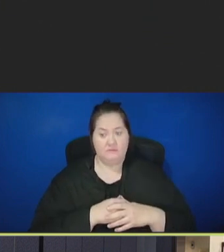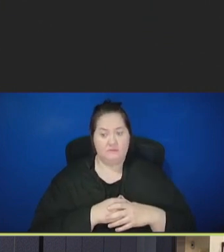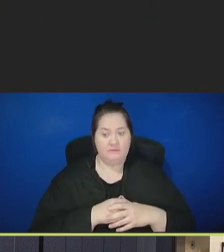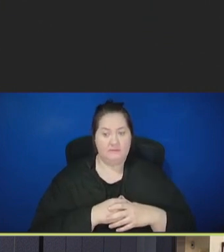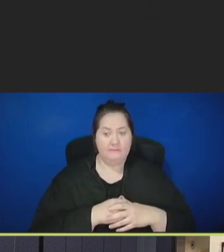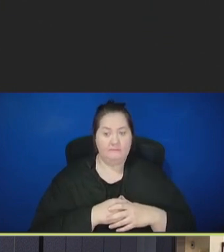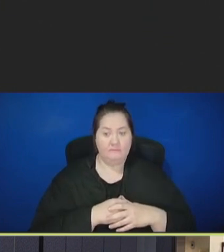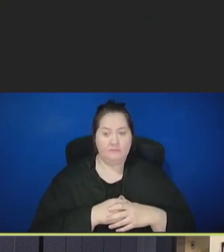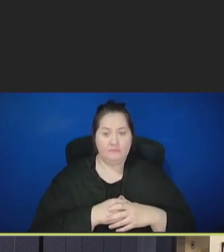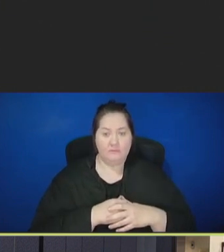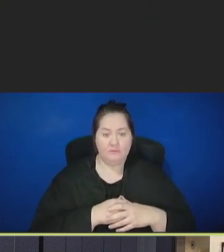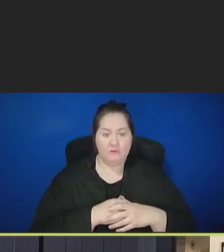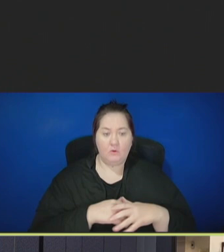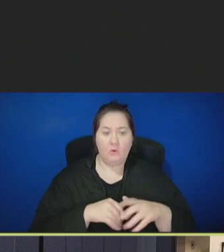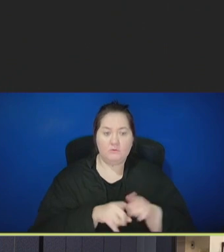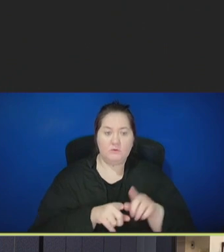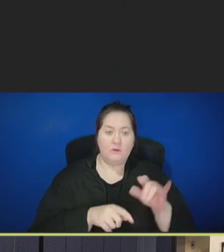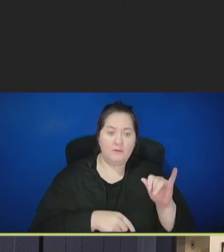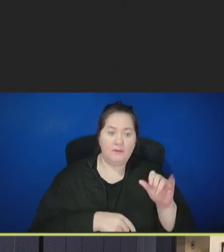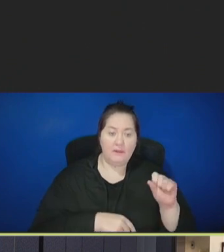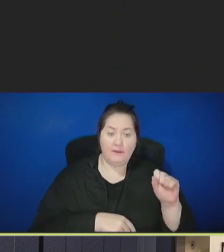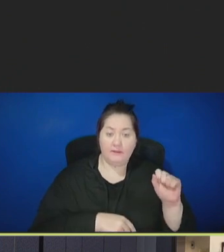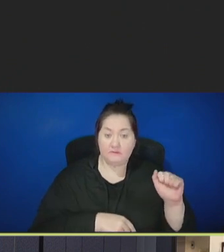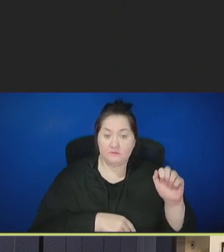the ISAR that we complete every year.